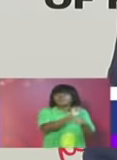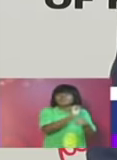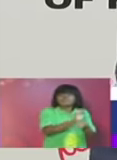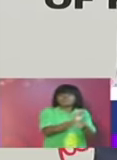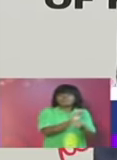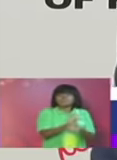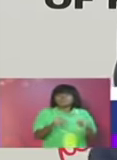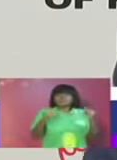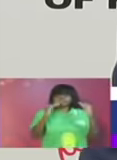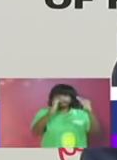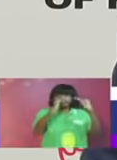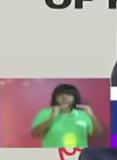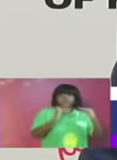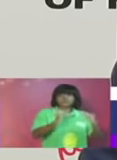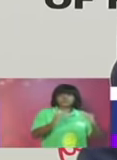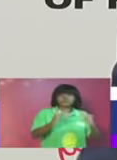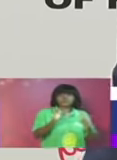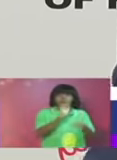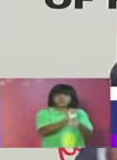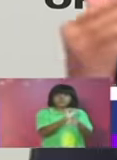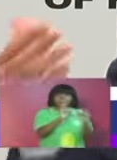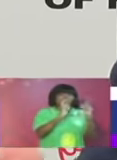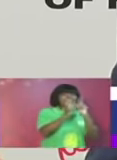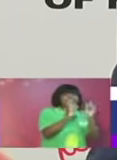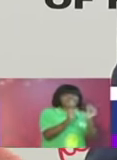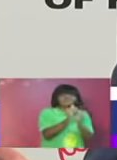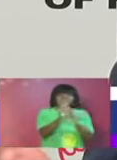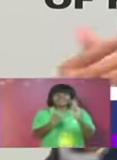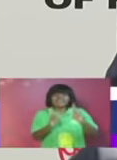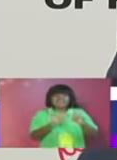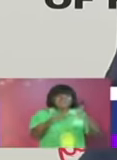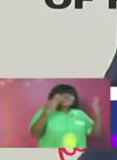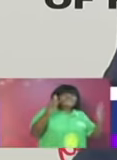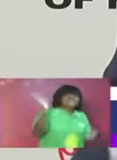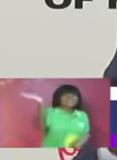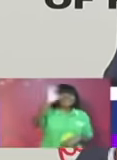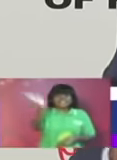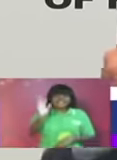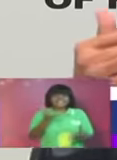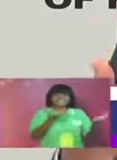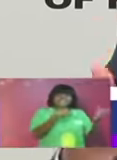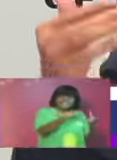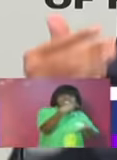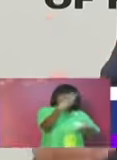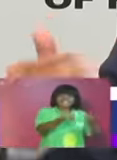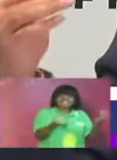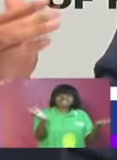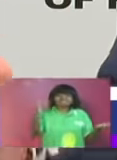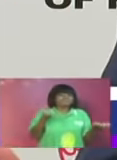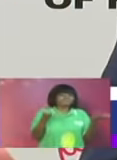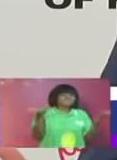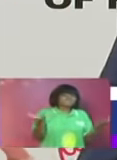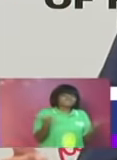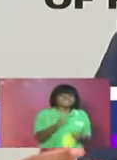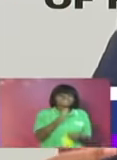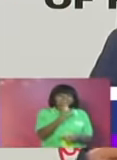you prepare to open next week Monday, as retail prepares to open next week